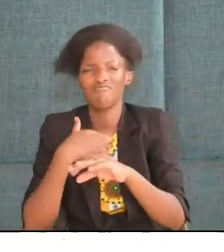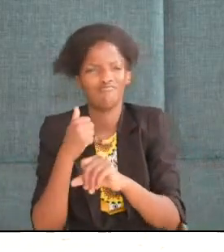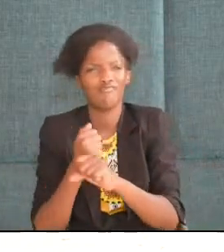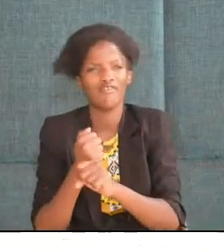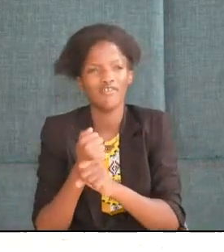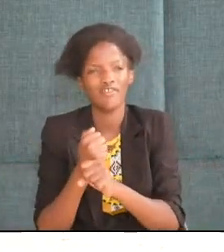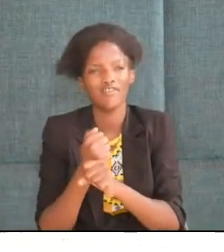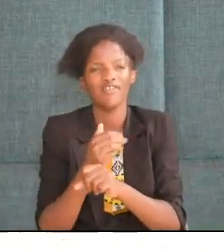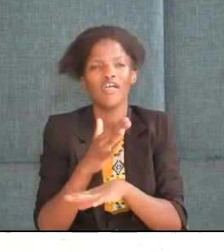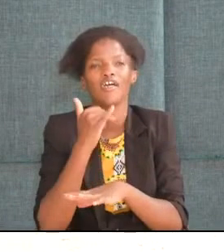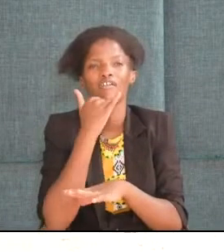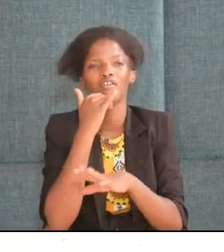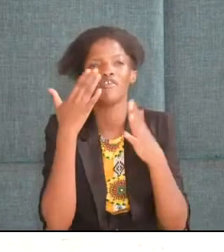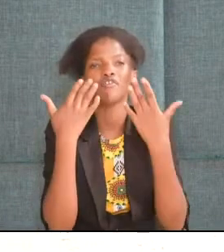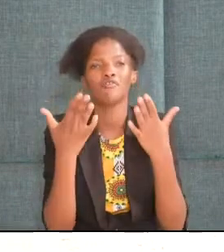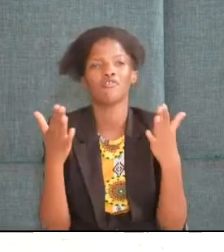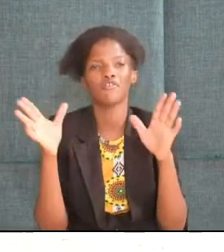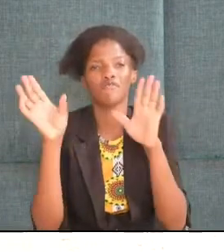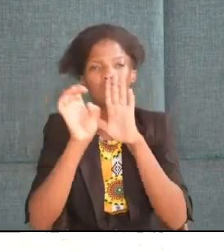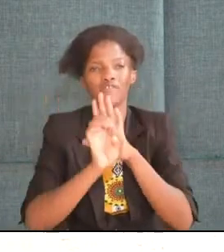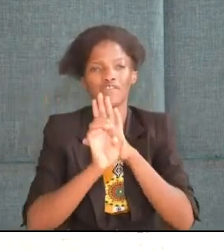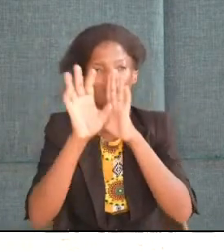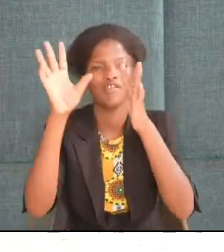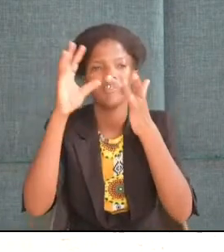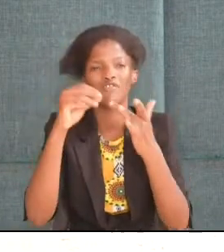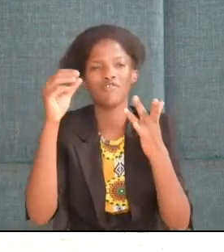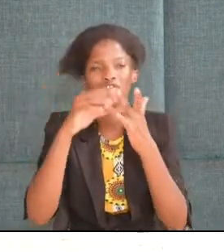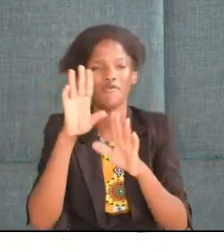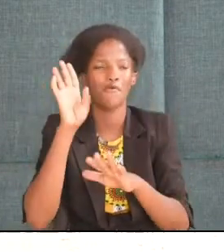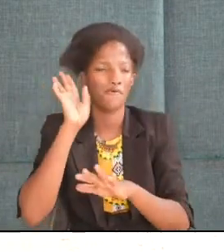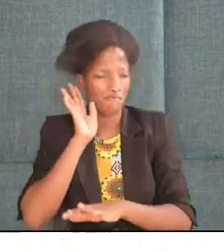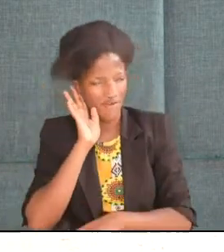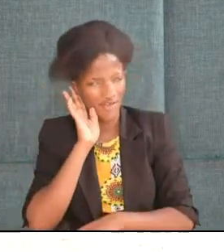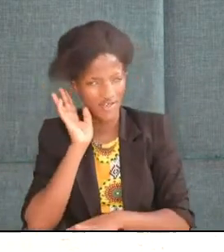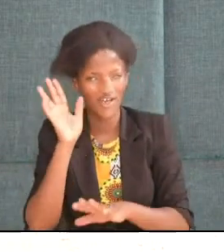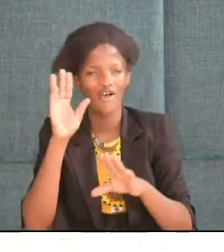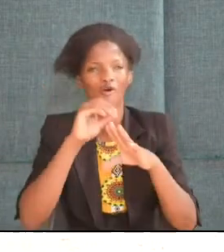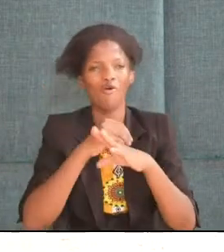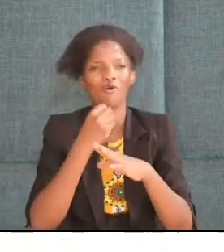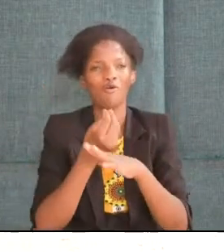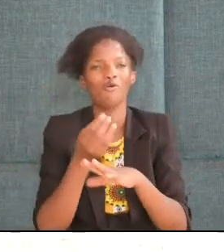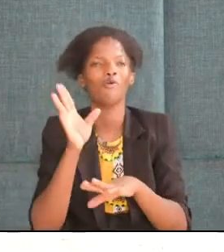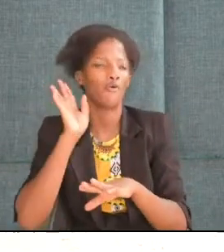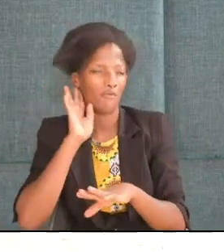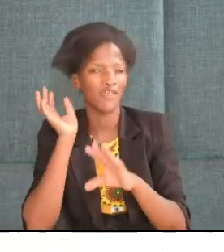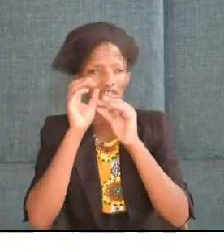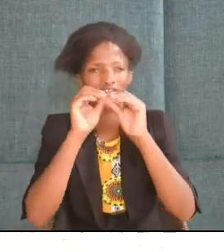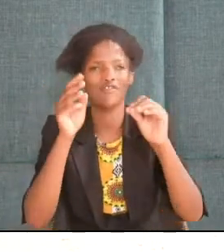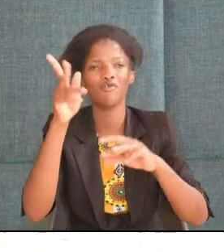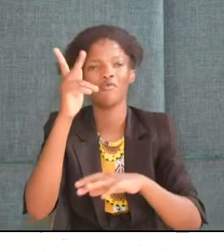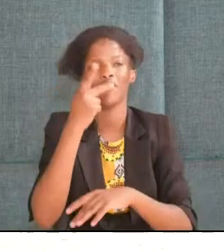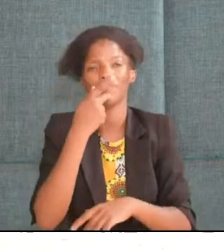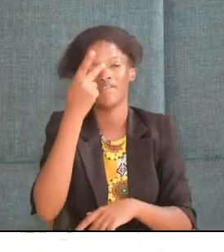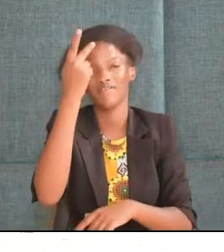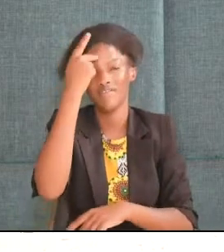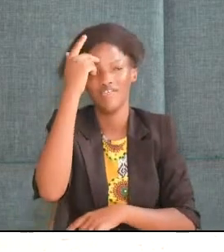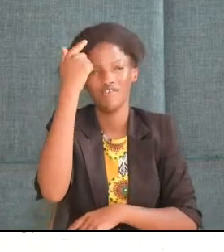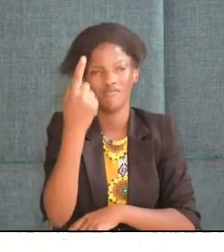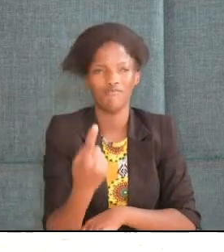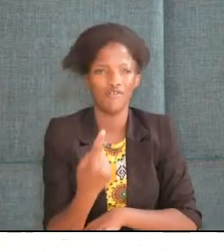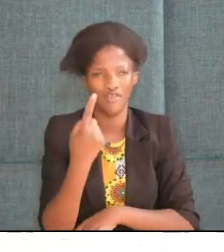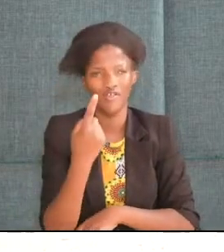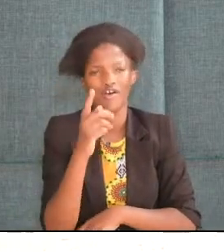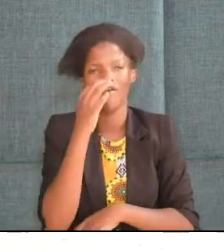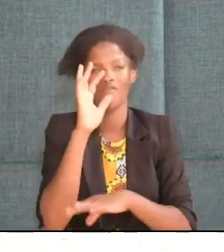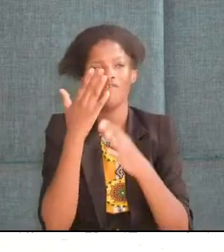thing? Like choosing between obeying or disobeying your parents. You can be certain of one